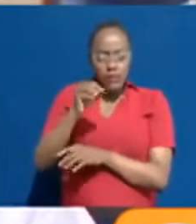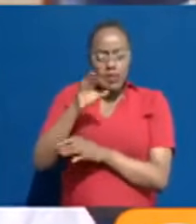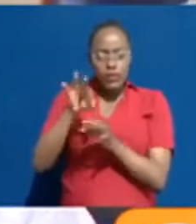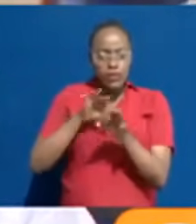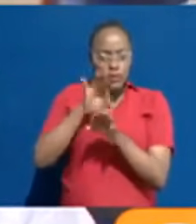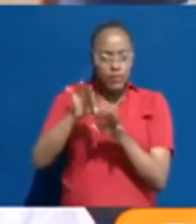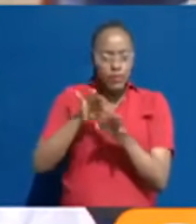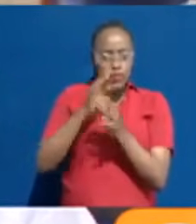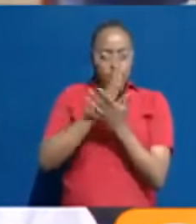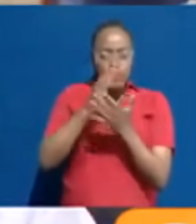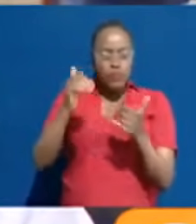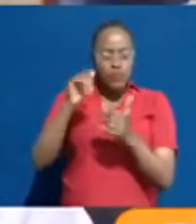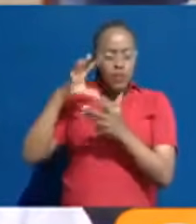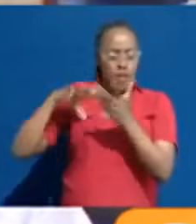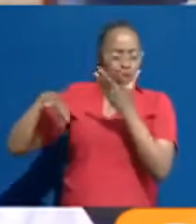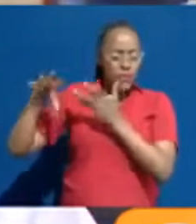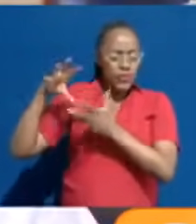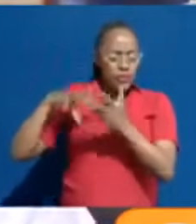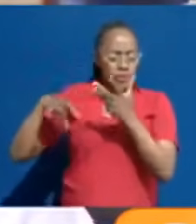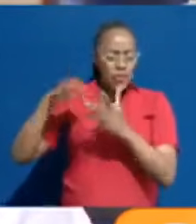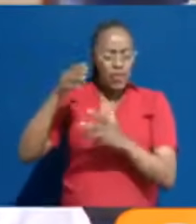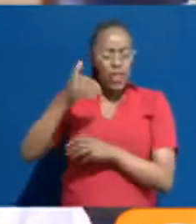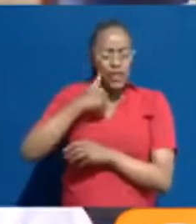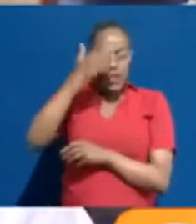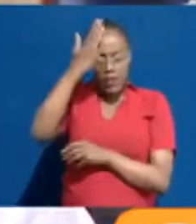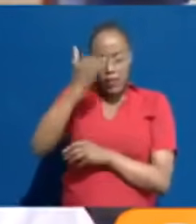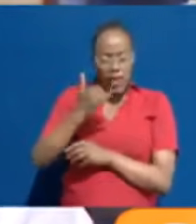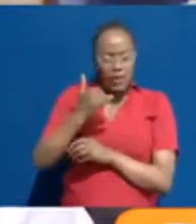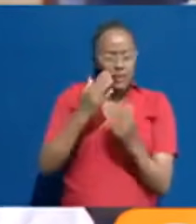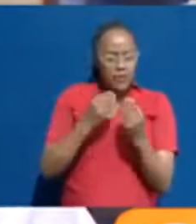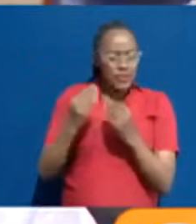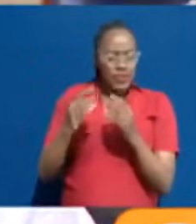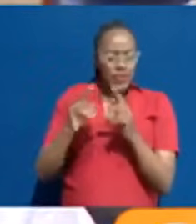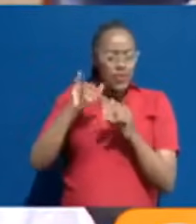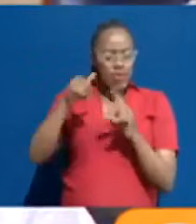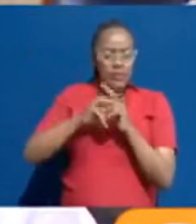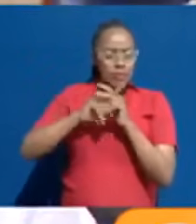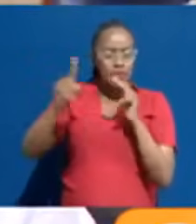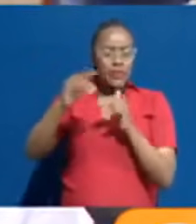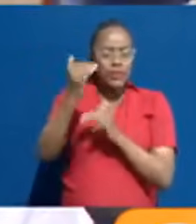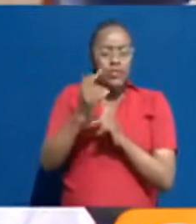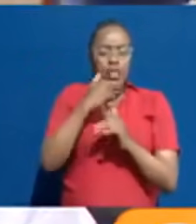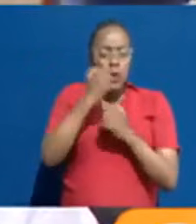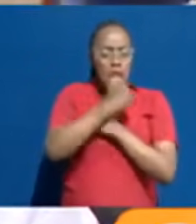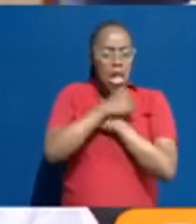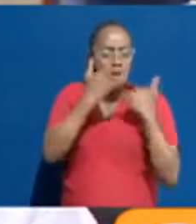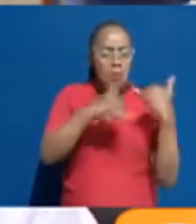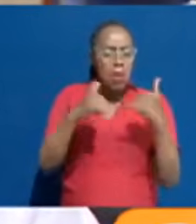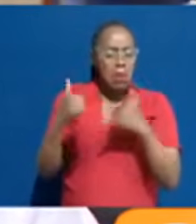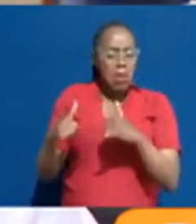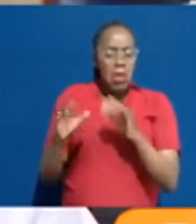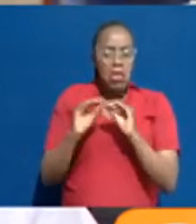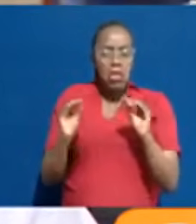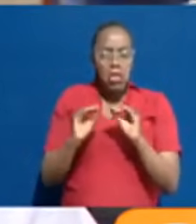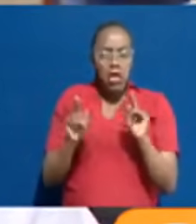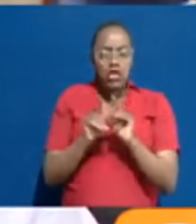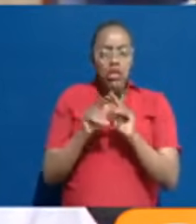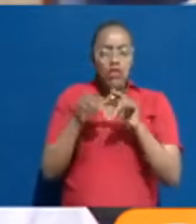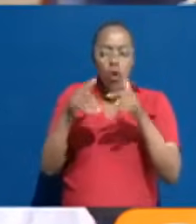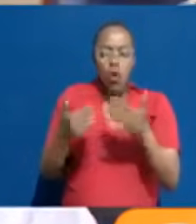akue kuna kitu alikonfisia nayo juu si rahisi atoke tu hivi na si mtoto anapenda kucheza na kutembea na mtu